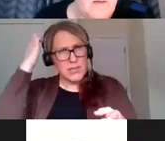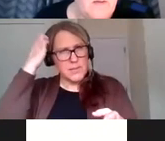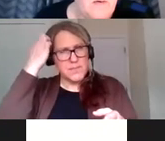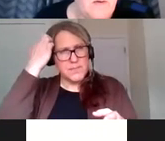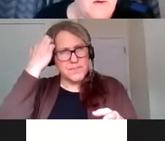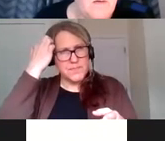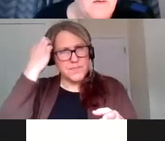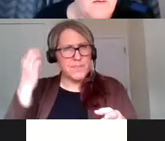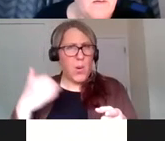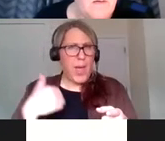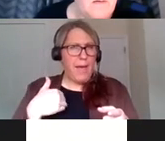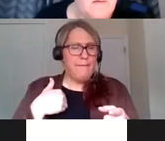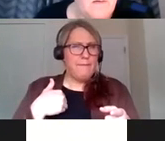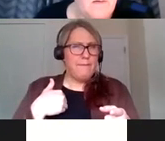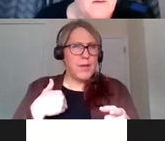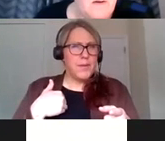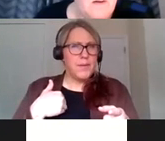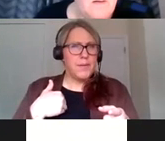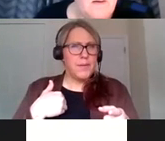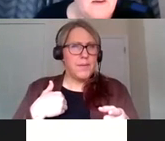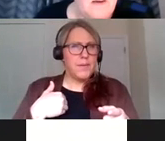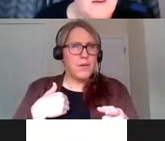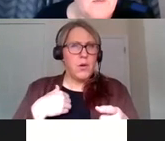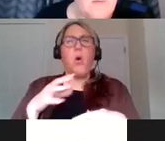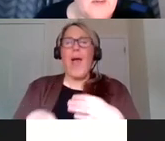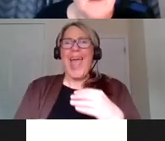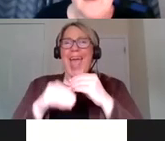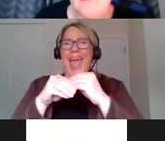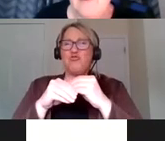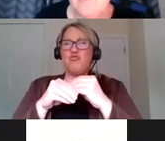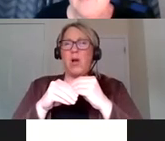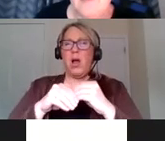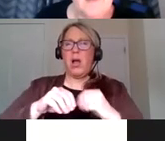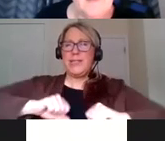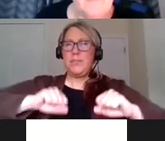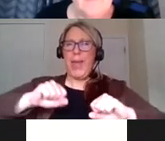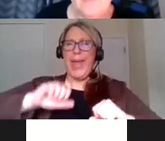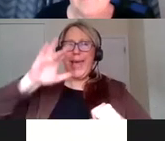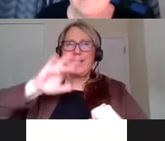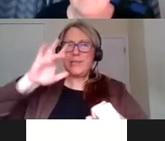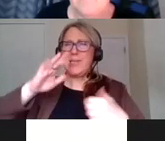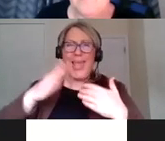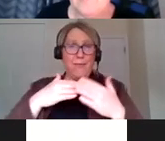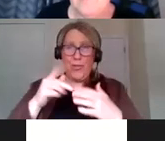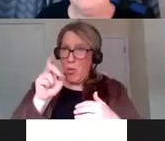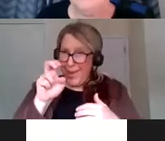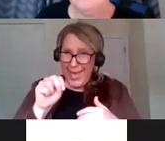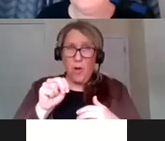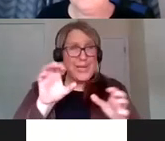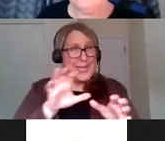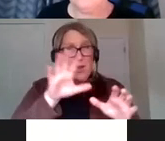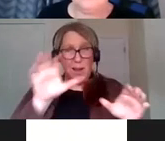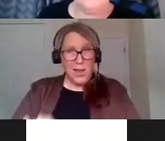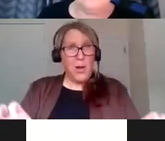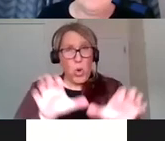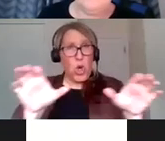oh, we have a little Extra space between. little extra space that somehow snuck in, even though Karen did all that she did. Again, this